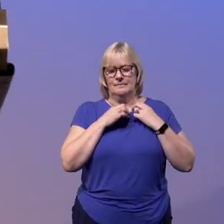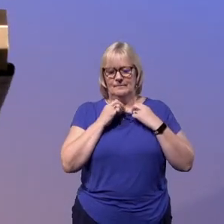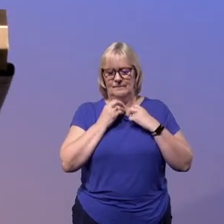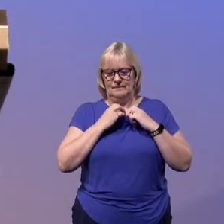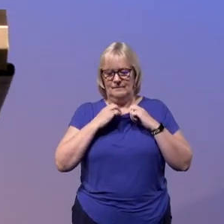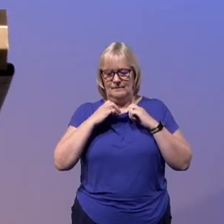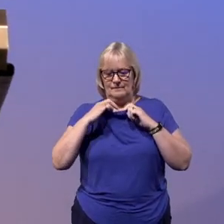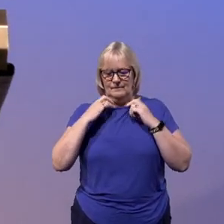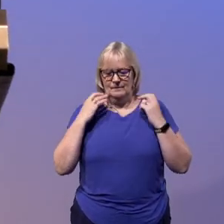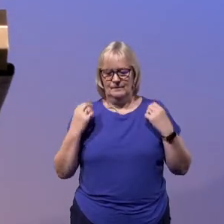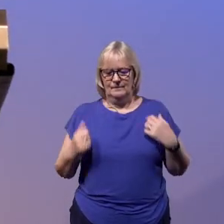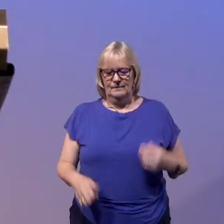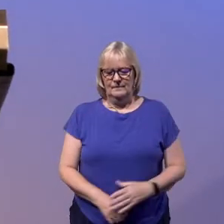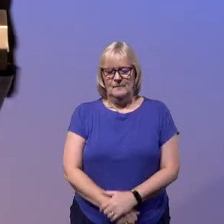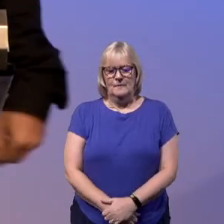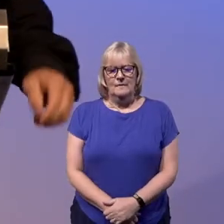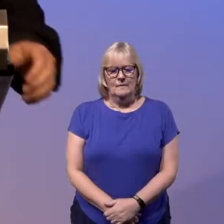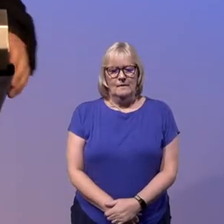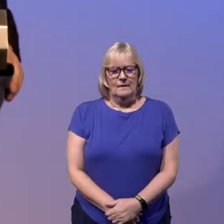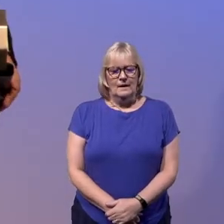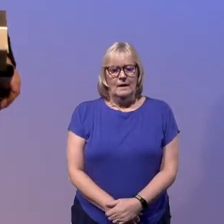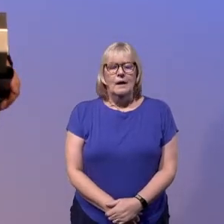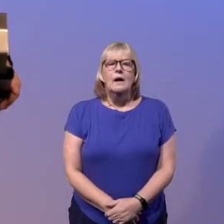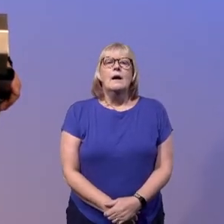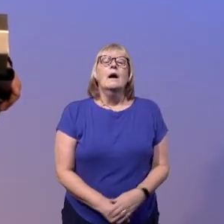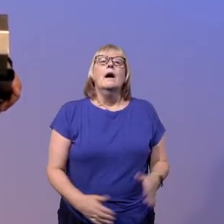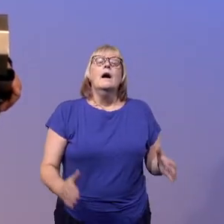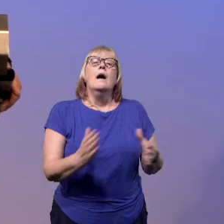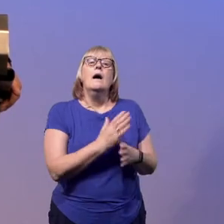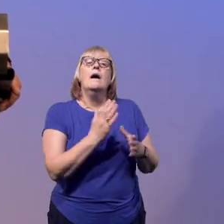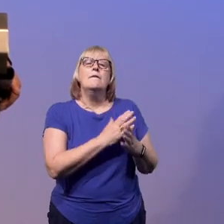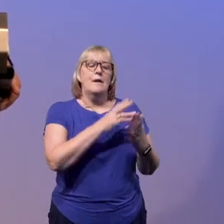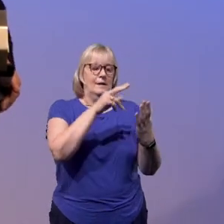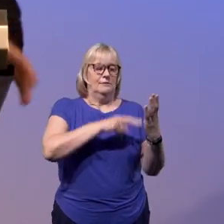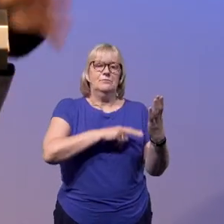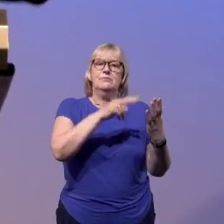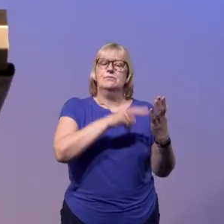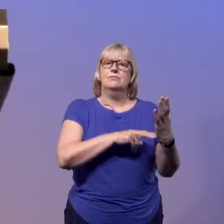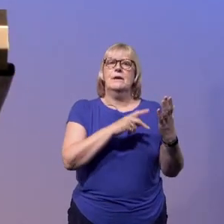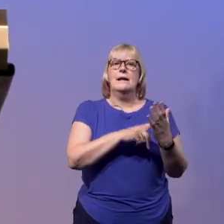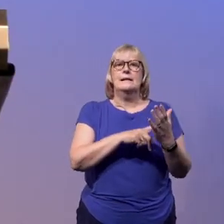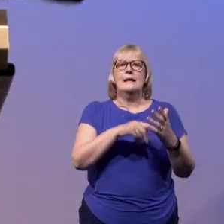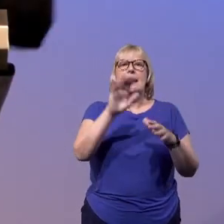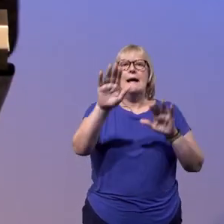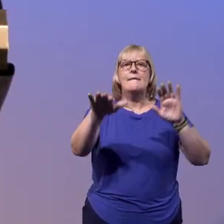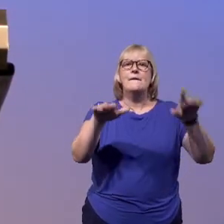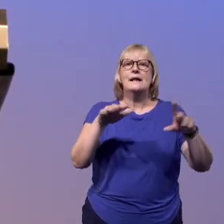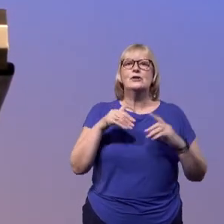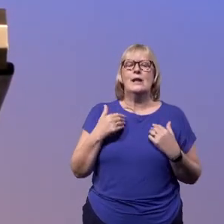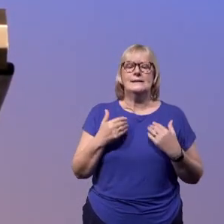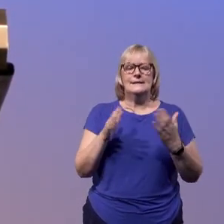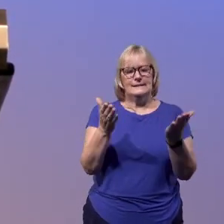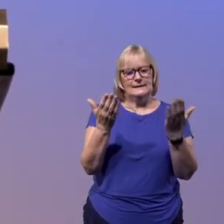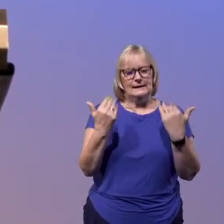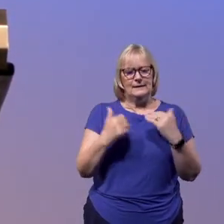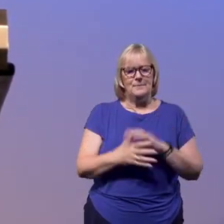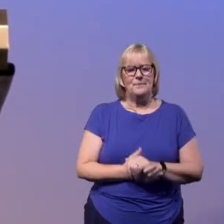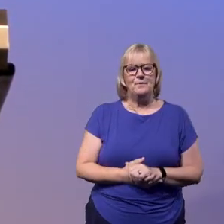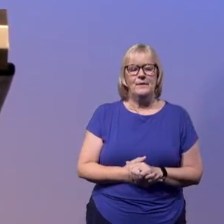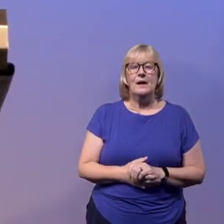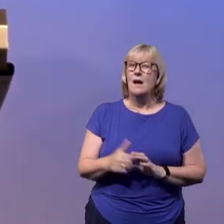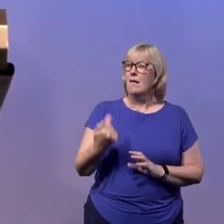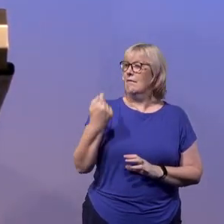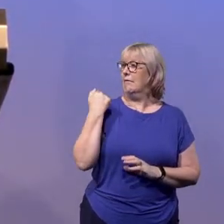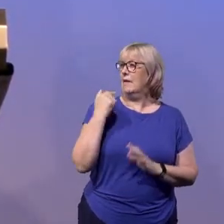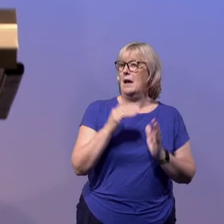I first started using Mark's gospel as an evangelistic text. So do you remember 2 Corinthians 4, if you were here on